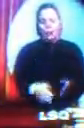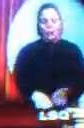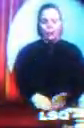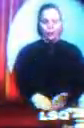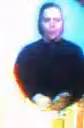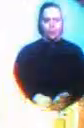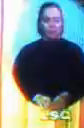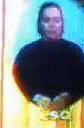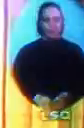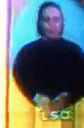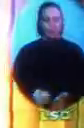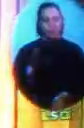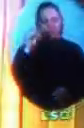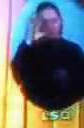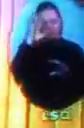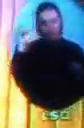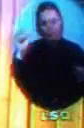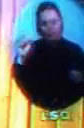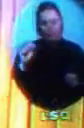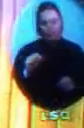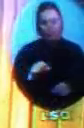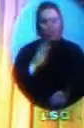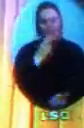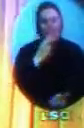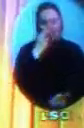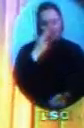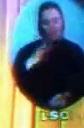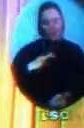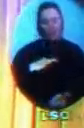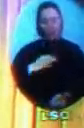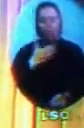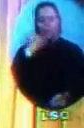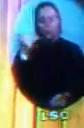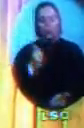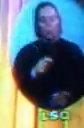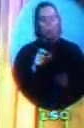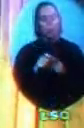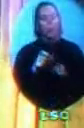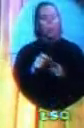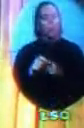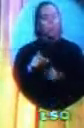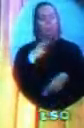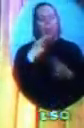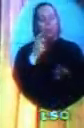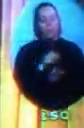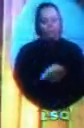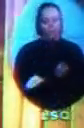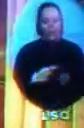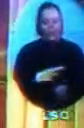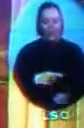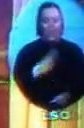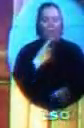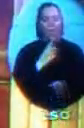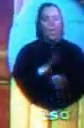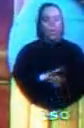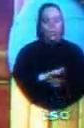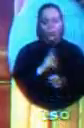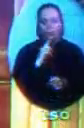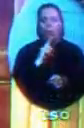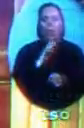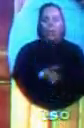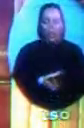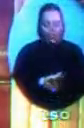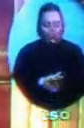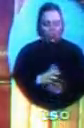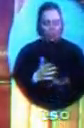Honourable Member for Honoré Mercier. Mr. Speaker, these are empty promises.